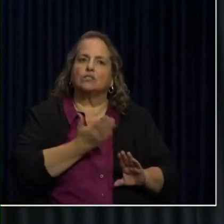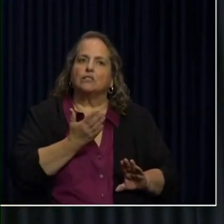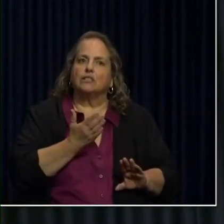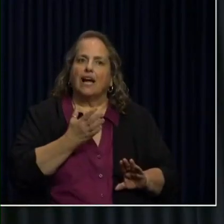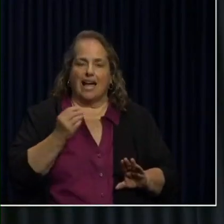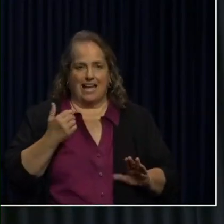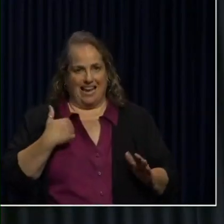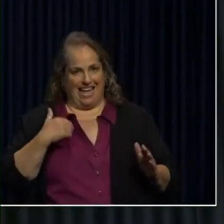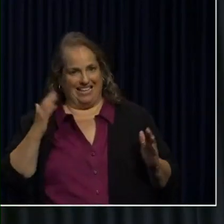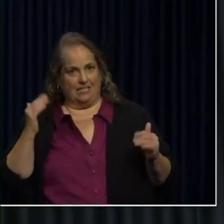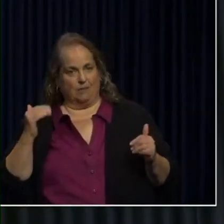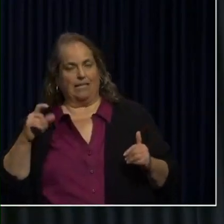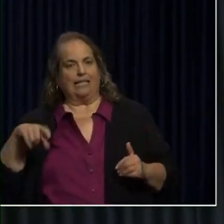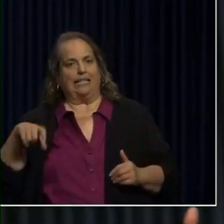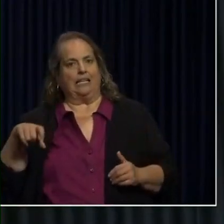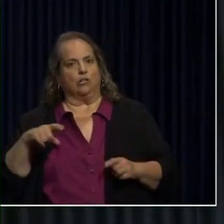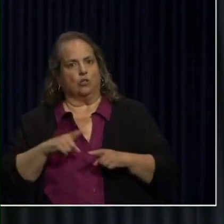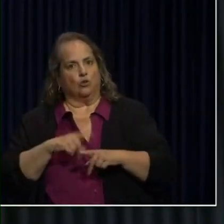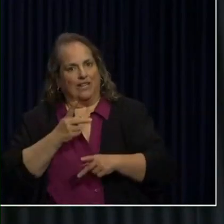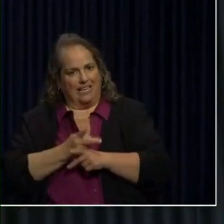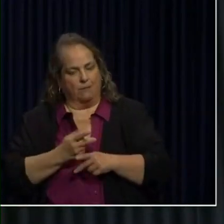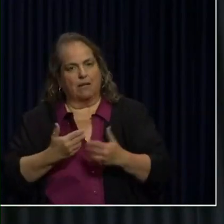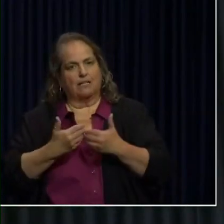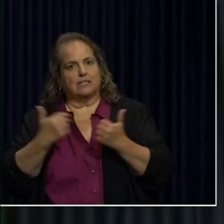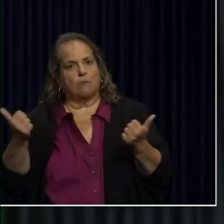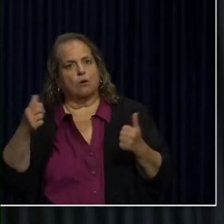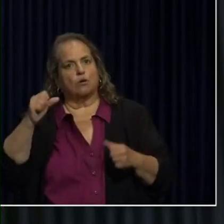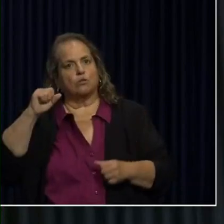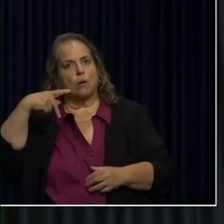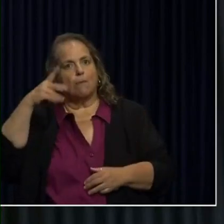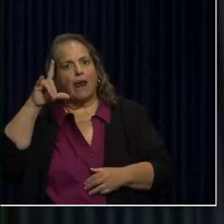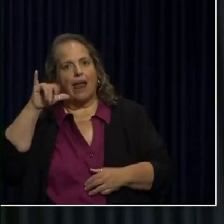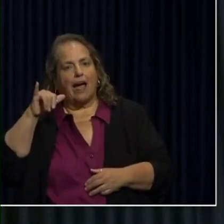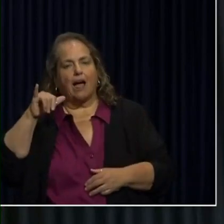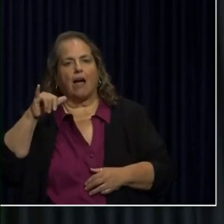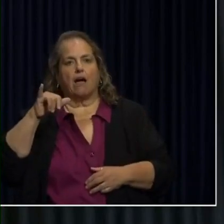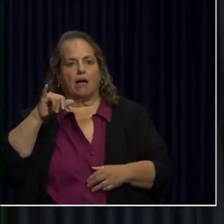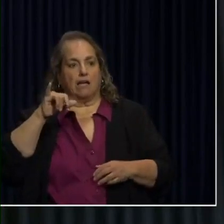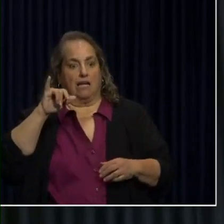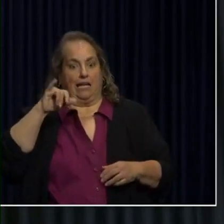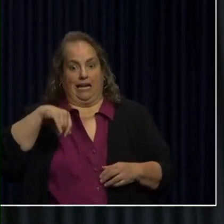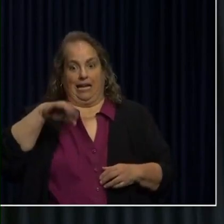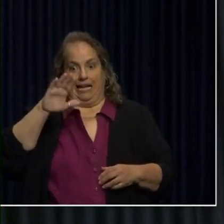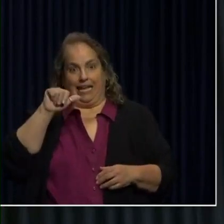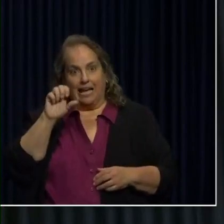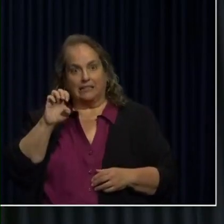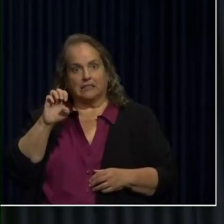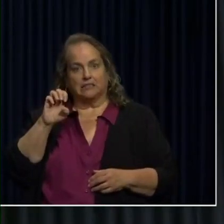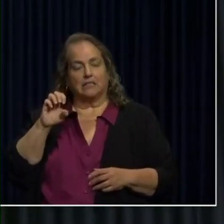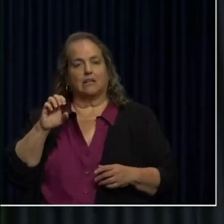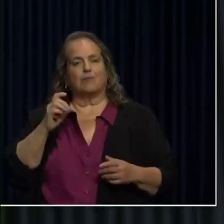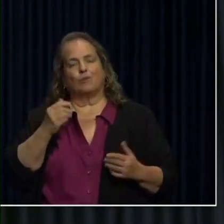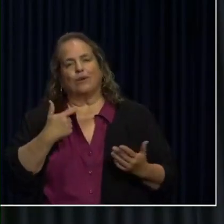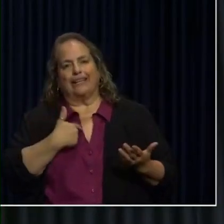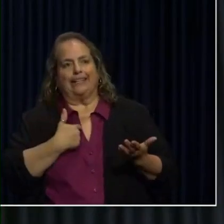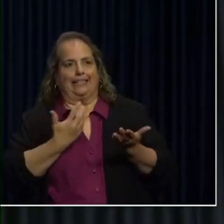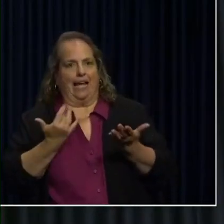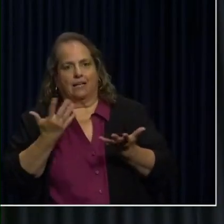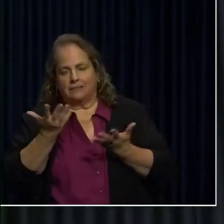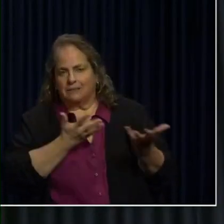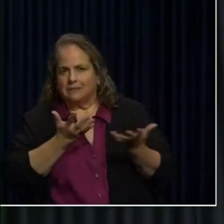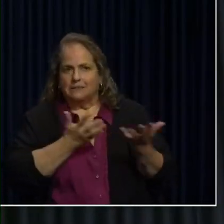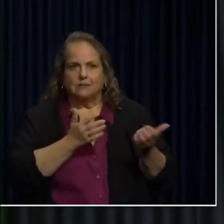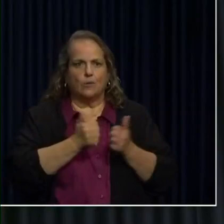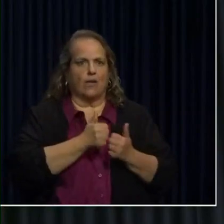I anticipate there'll be a need for them to keep a separate supply on hand in case there's a surge. But we're in dialogue with them. I'm in dialogue with